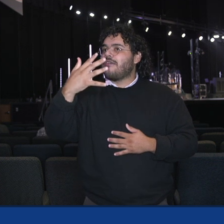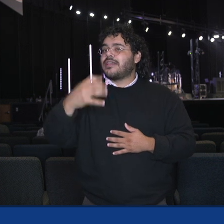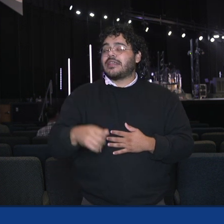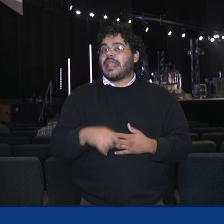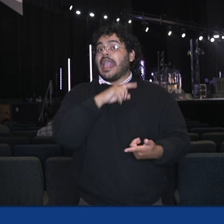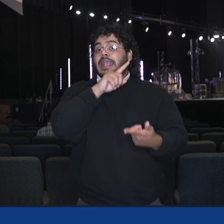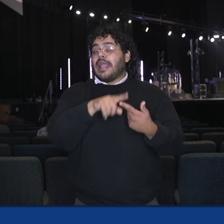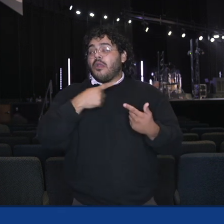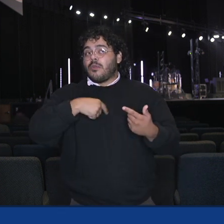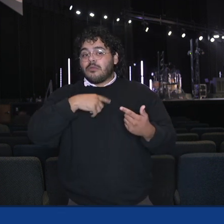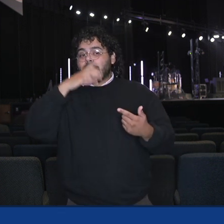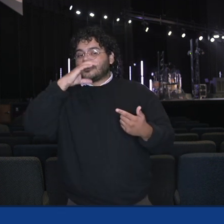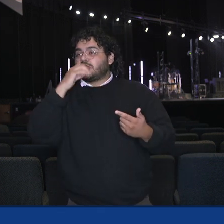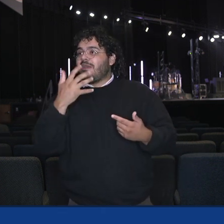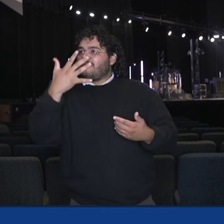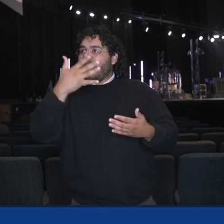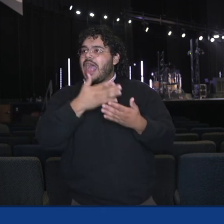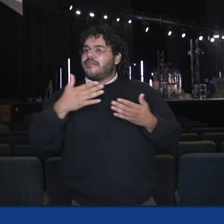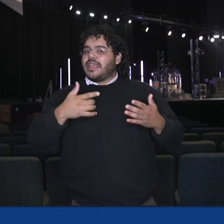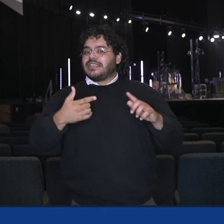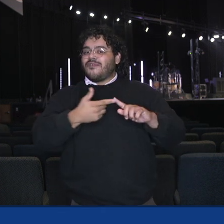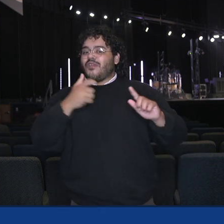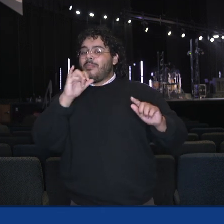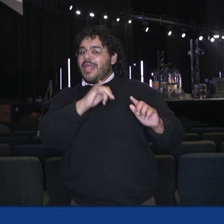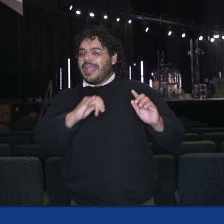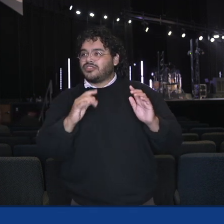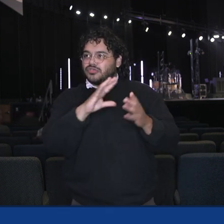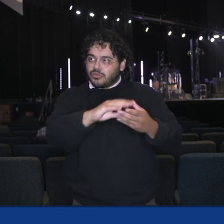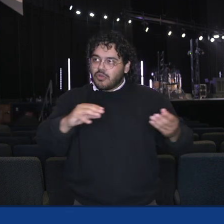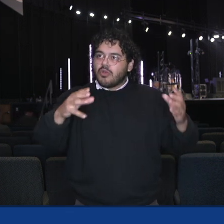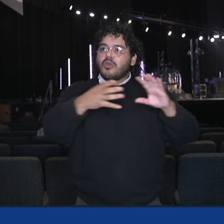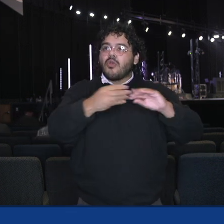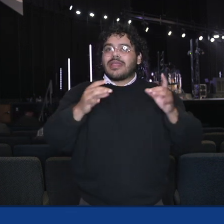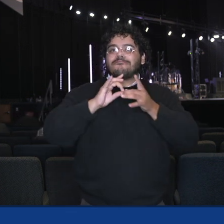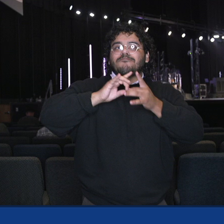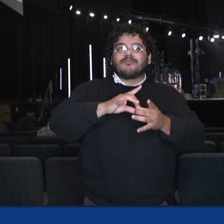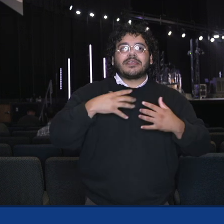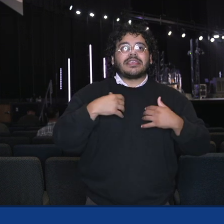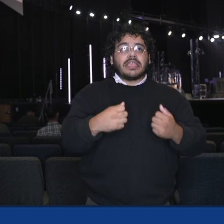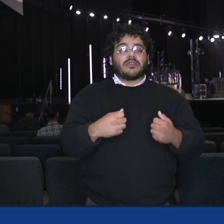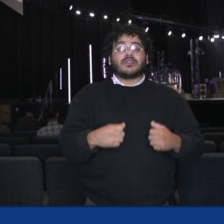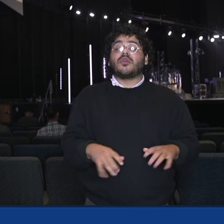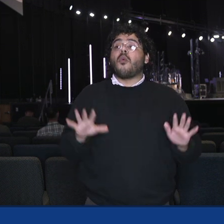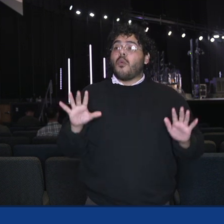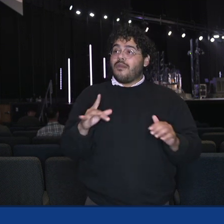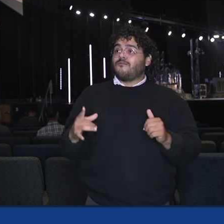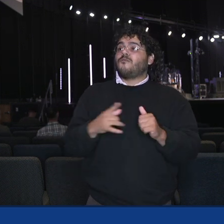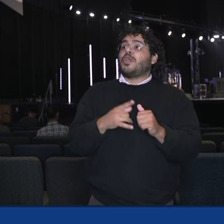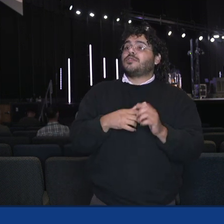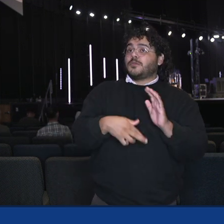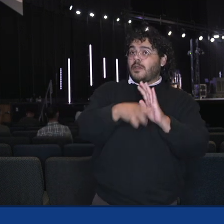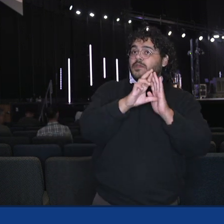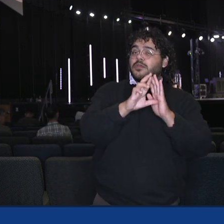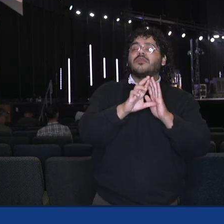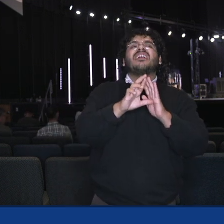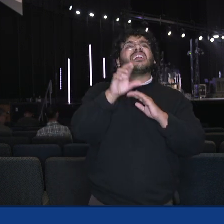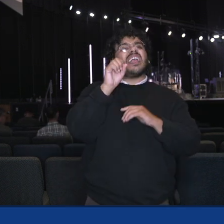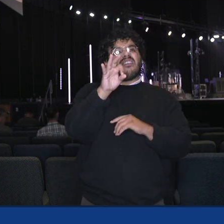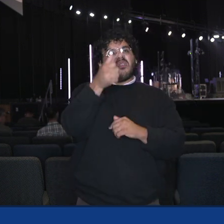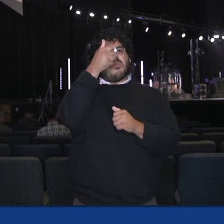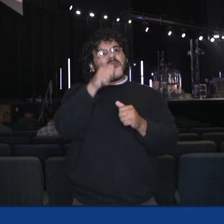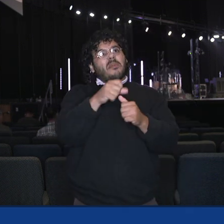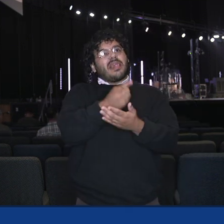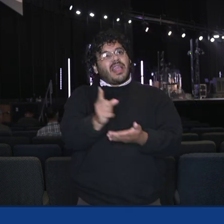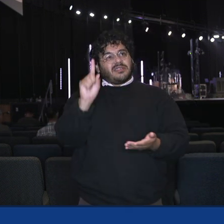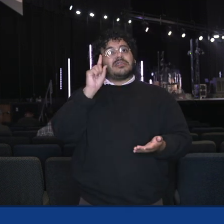that particular story of healing in Scripture. So first, let me review. If you remember from last